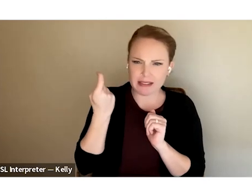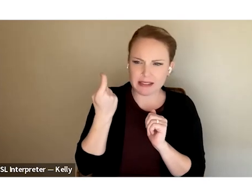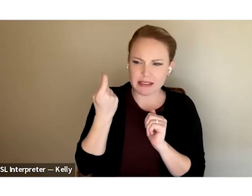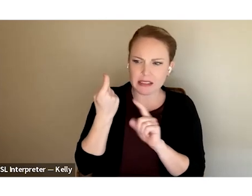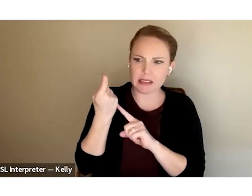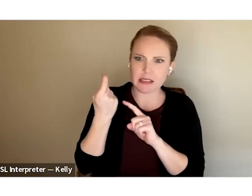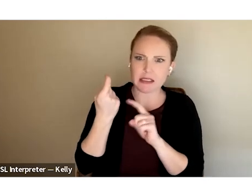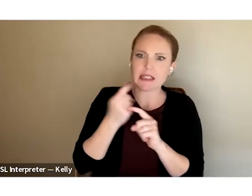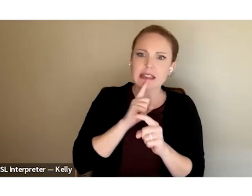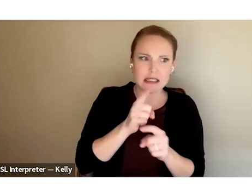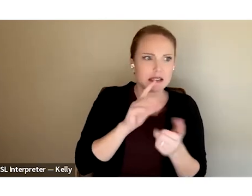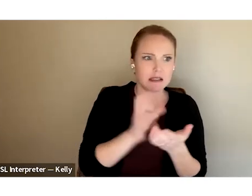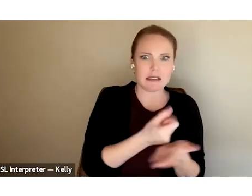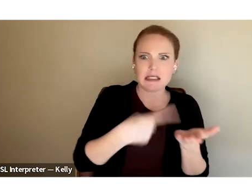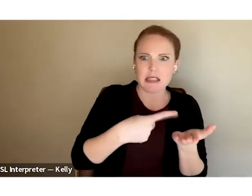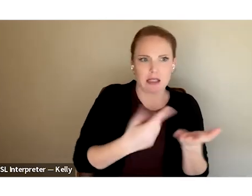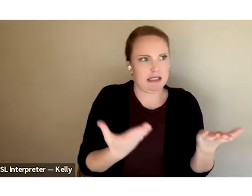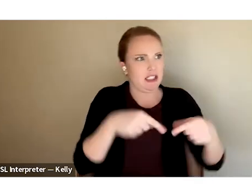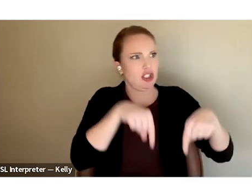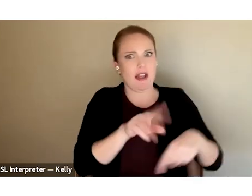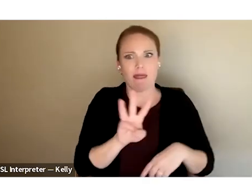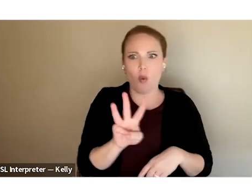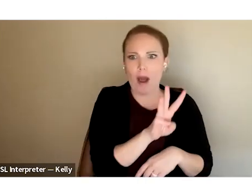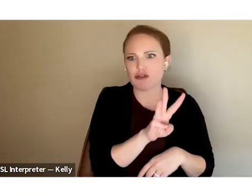in the West and in the US. So